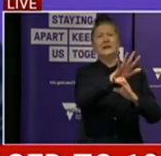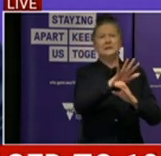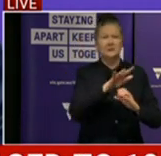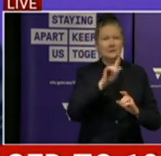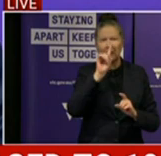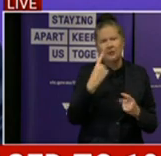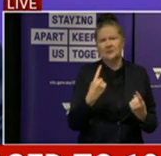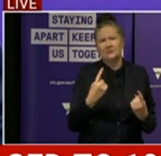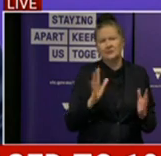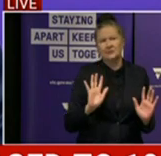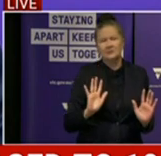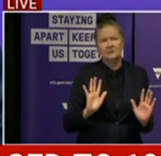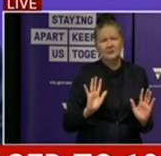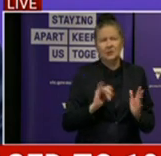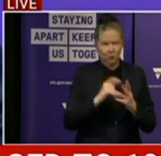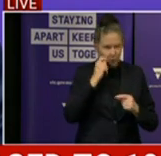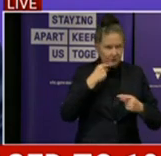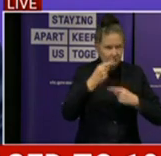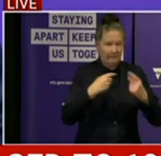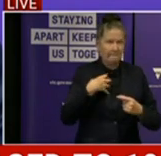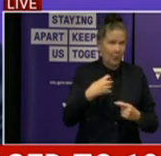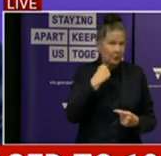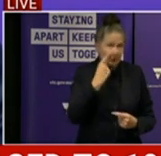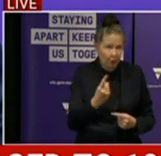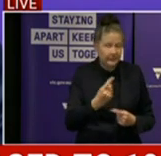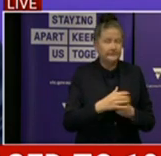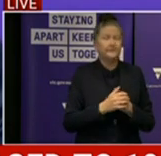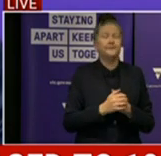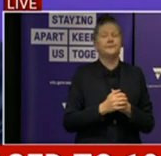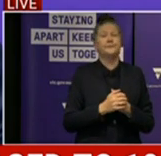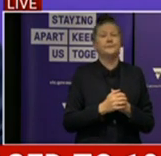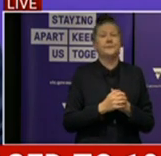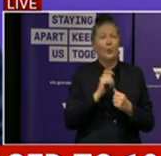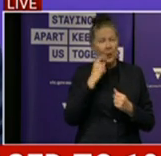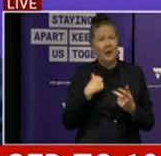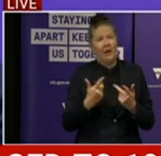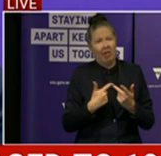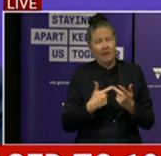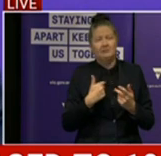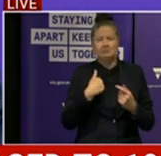those detailed arrangements tomorrow, and we'll also have more to say about other things that are